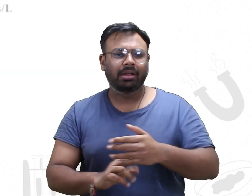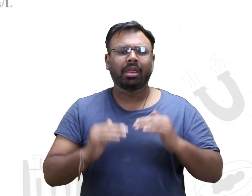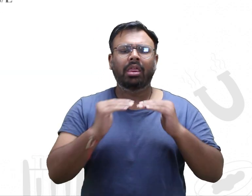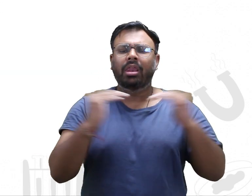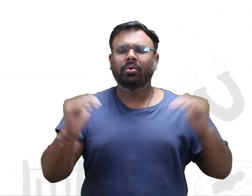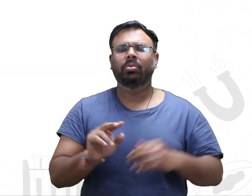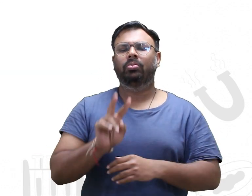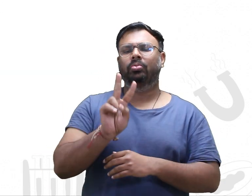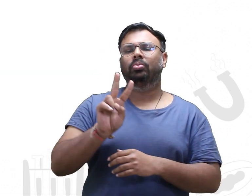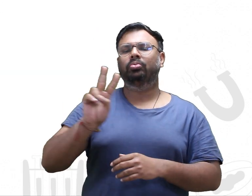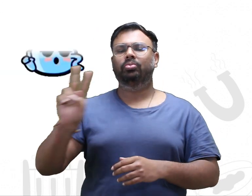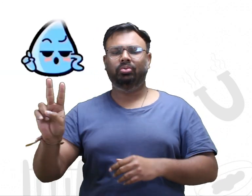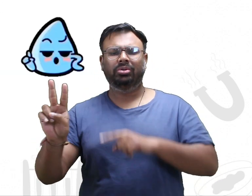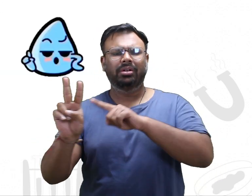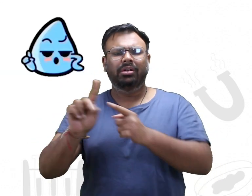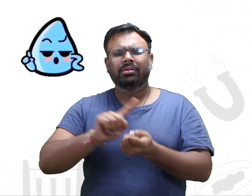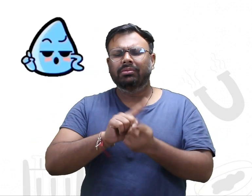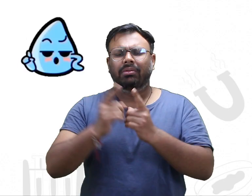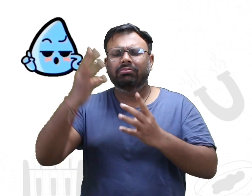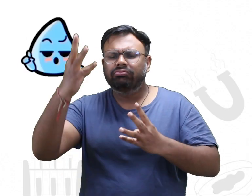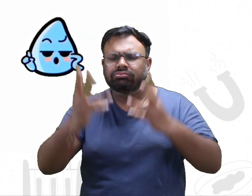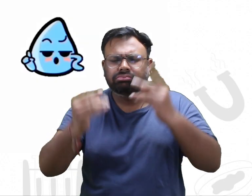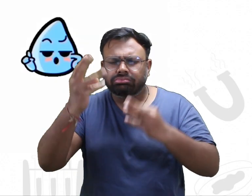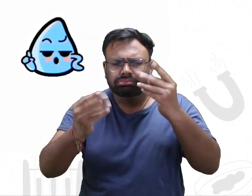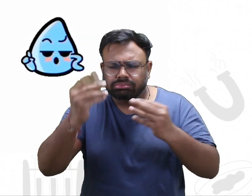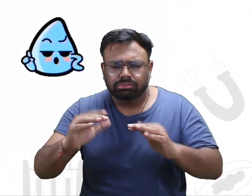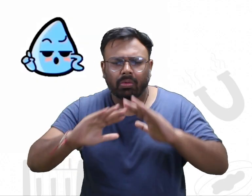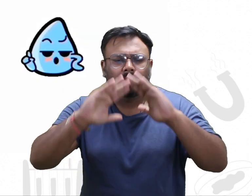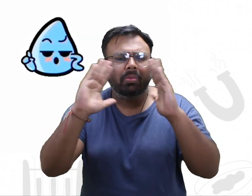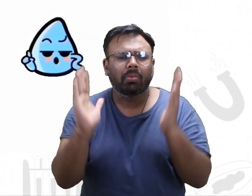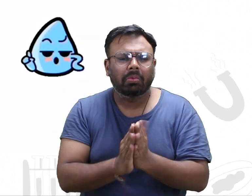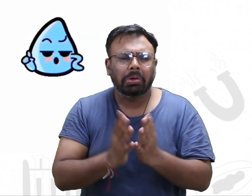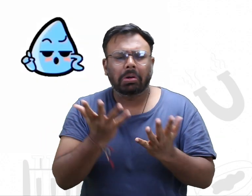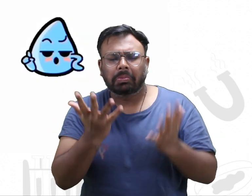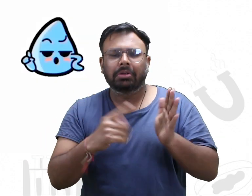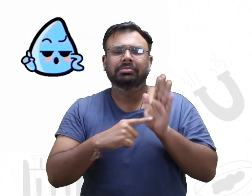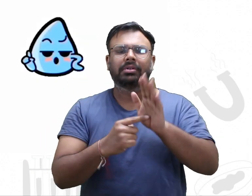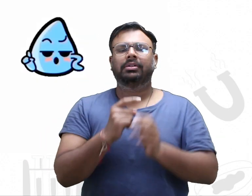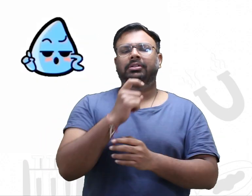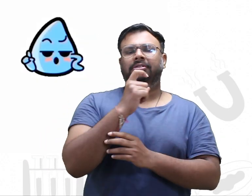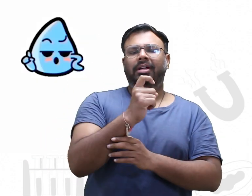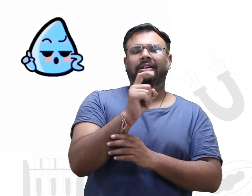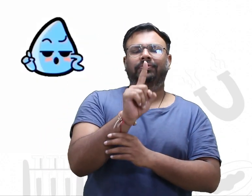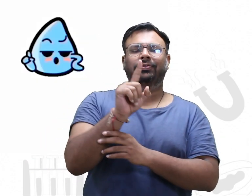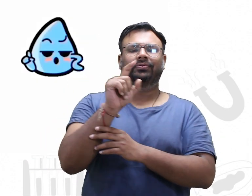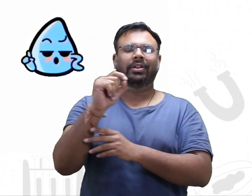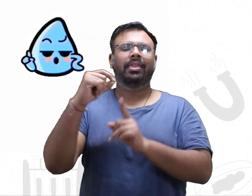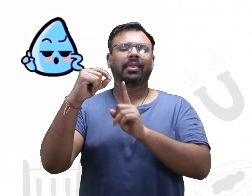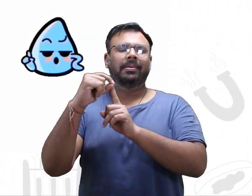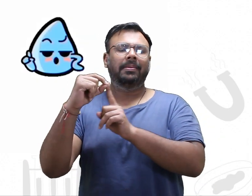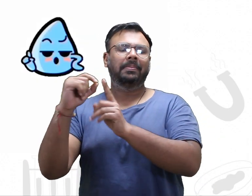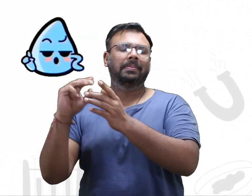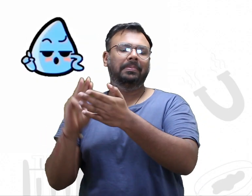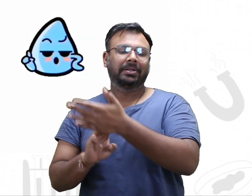By using V1N1 is equal to V2 into formula, we have estimated the value of chloride in tap water,